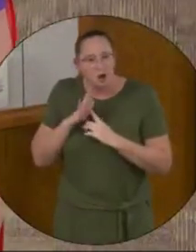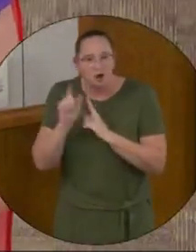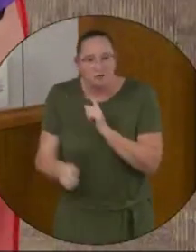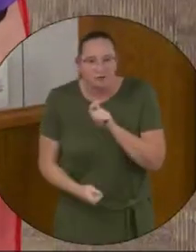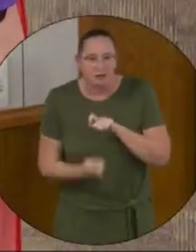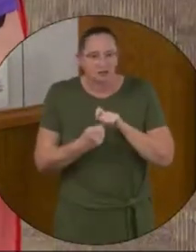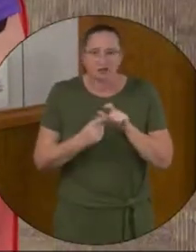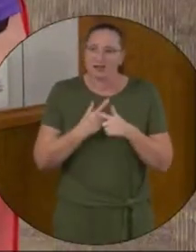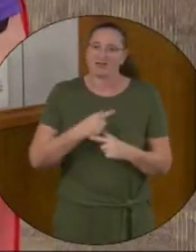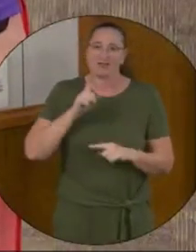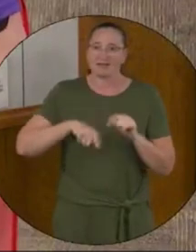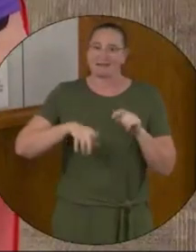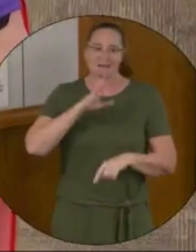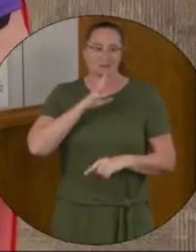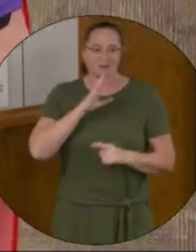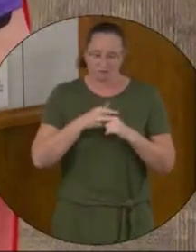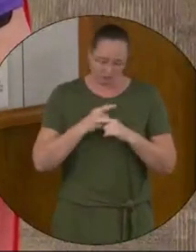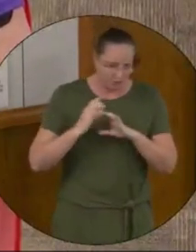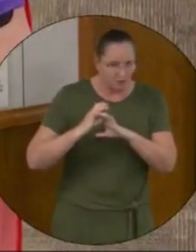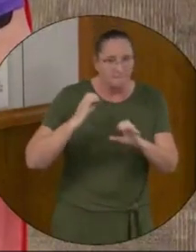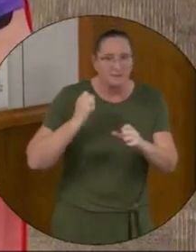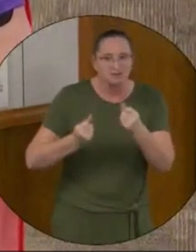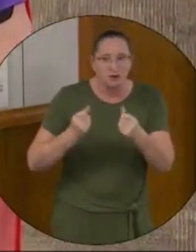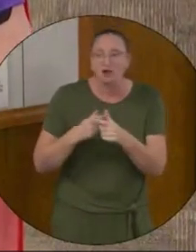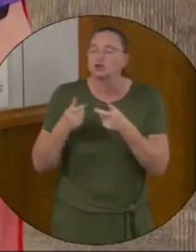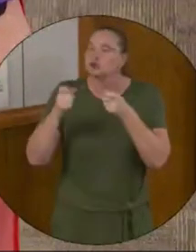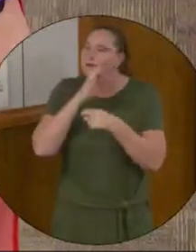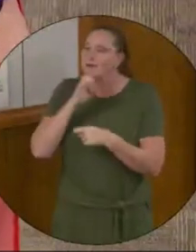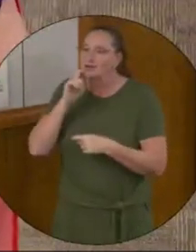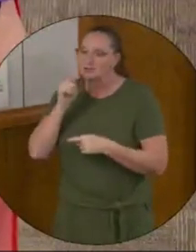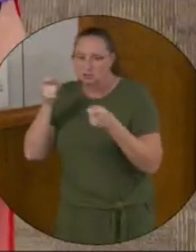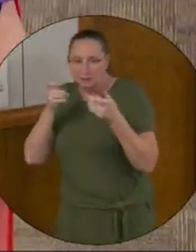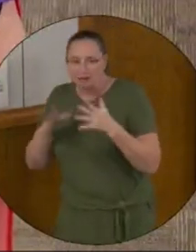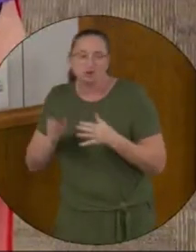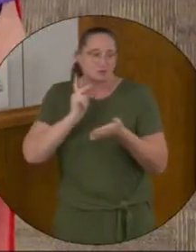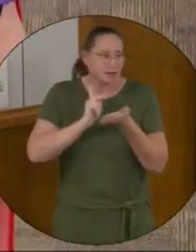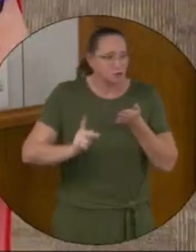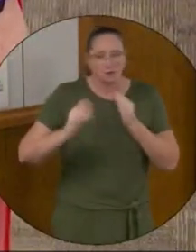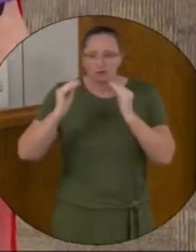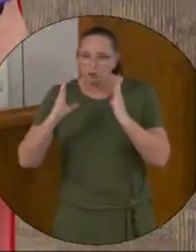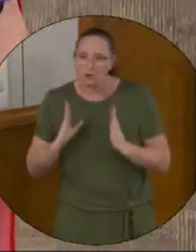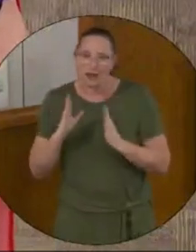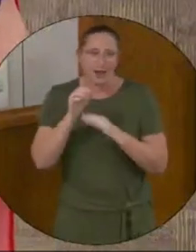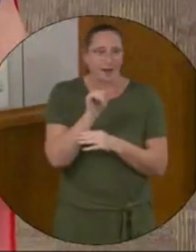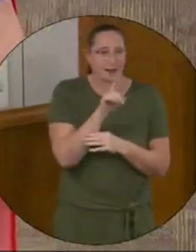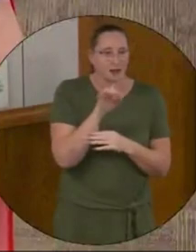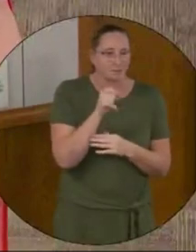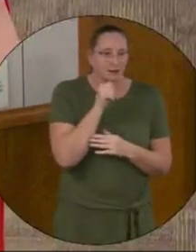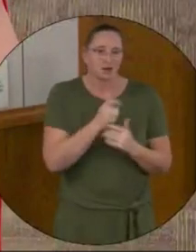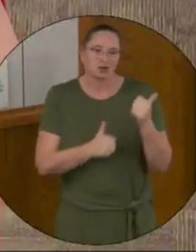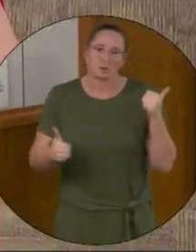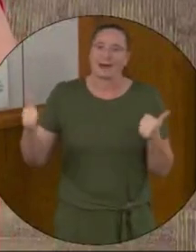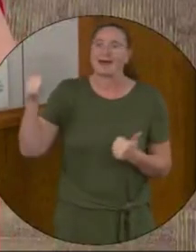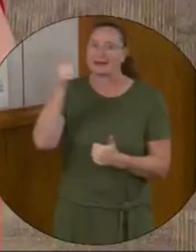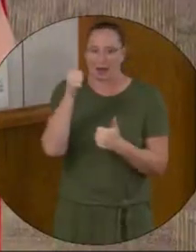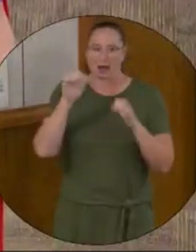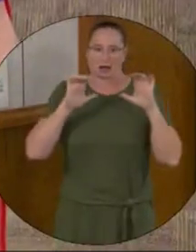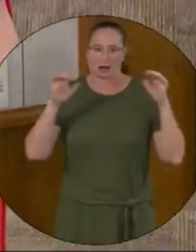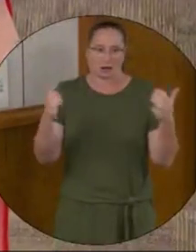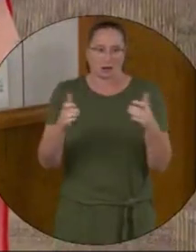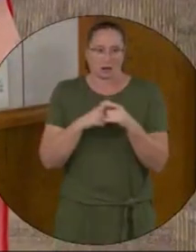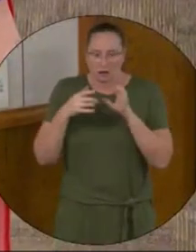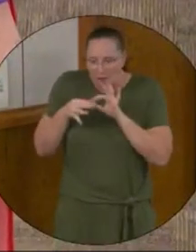afraid to speak up. From bus drivers to cafeteria managers, to secretaries, to teachers, to admin, to members of the executive cabinet. Whisper